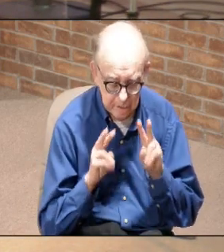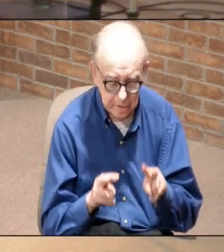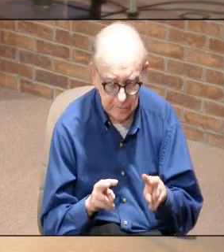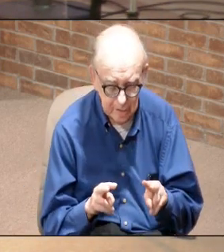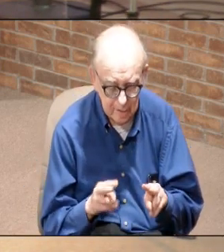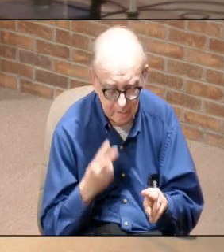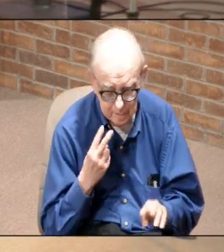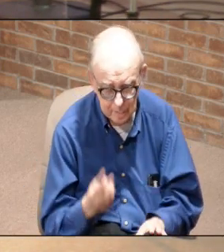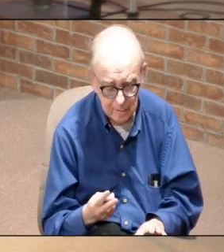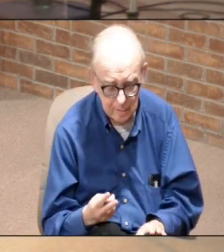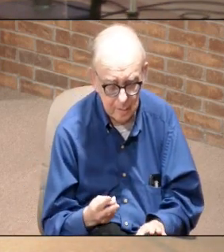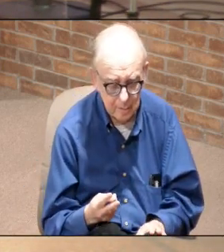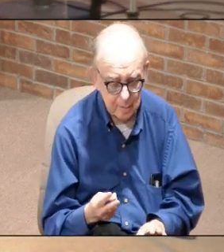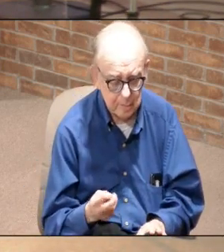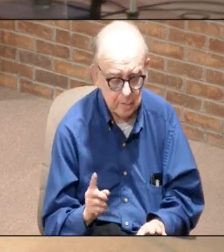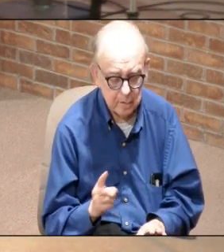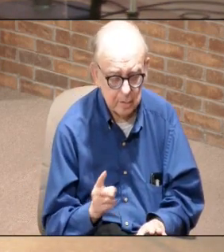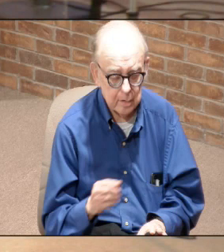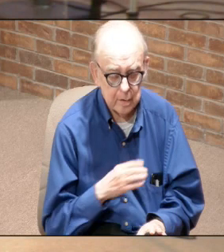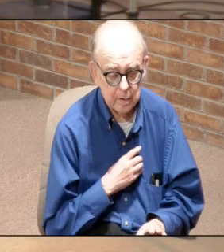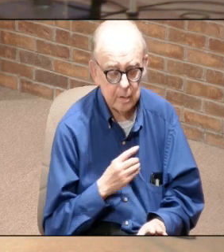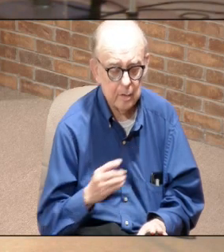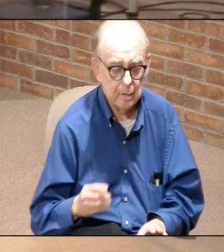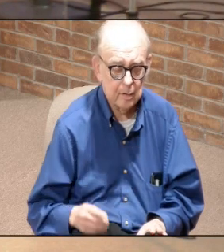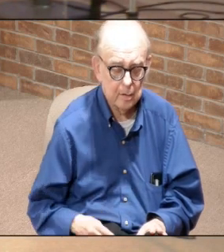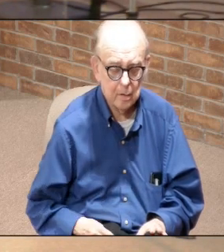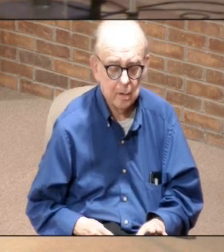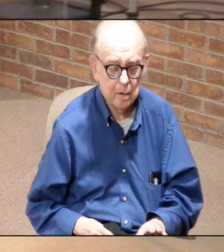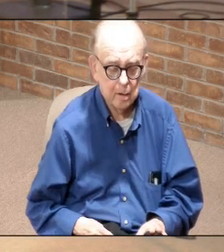at. And this is where David